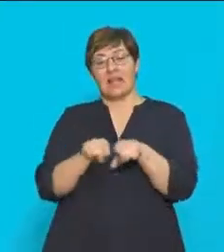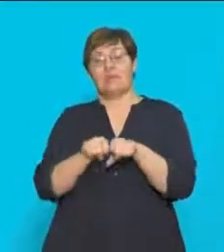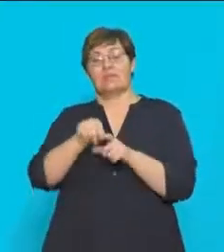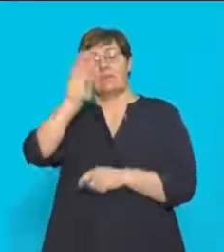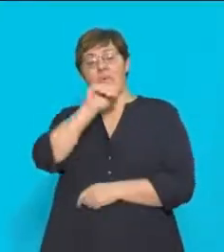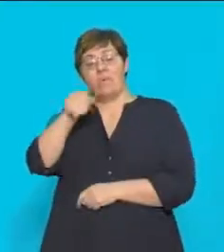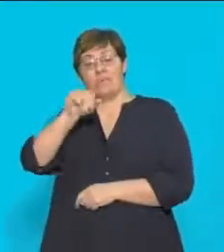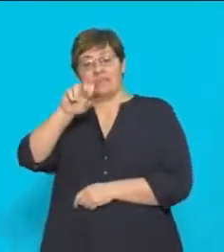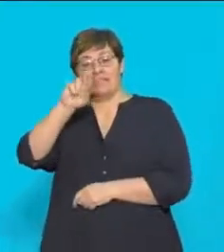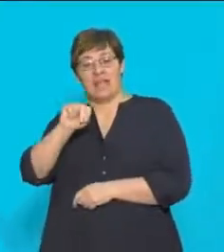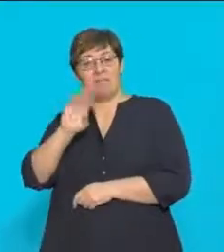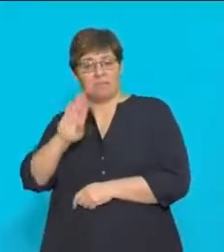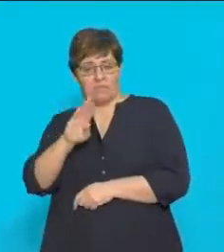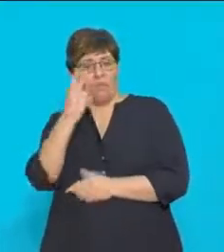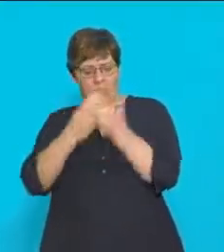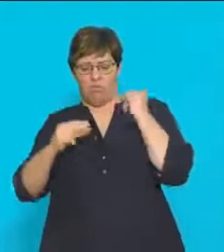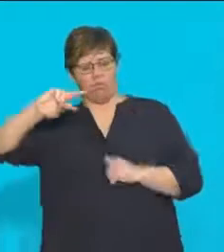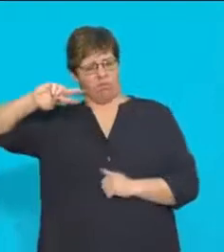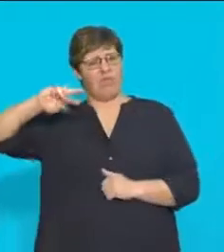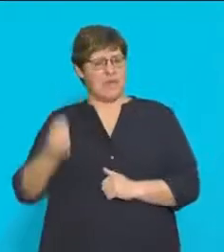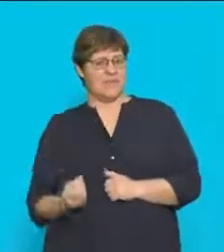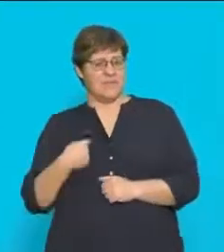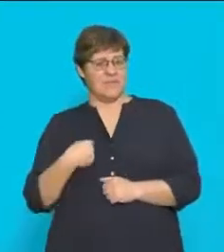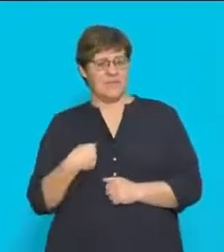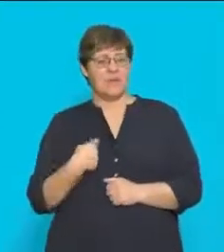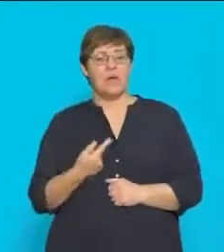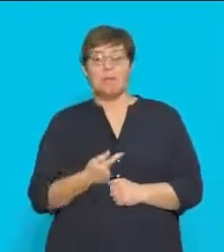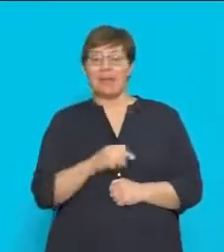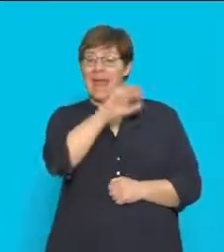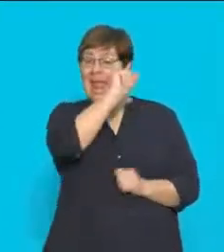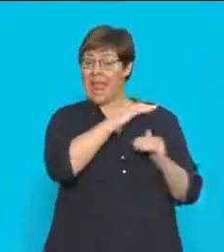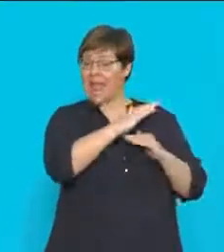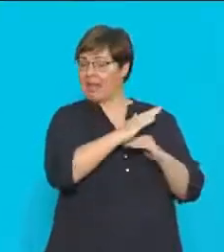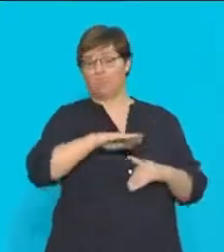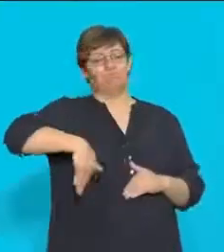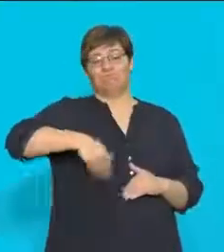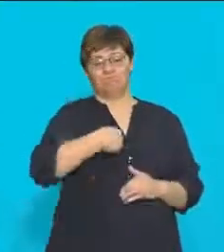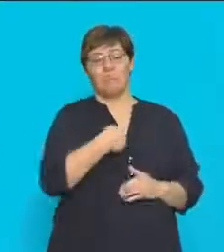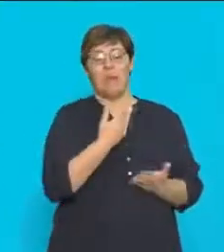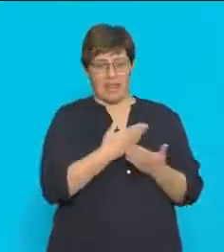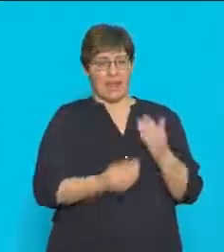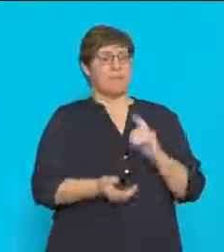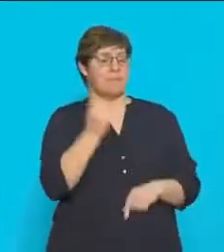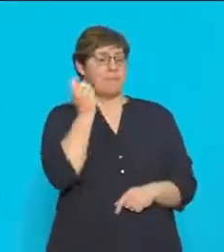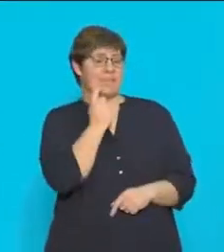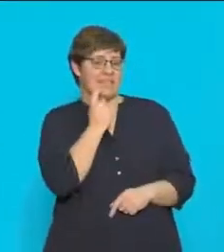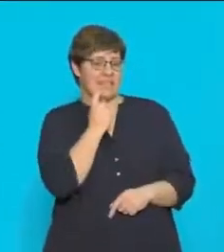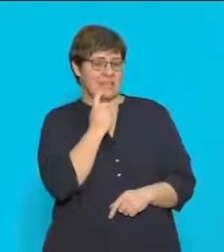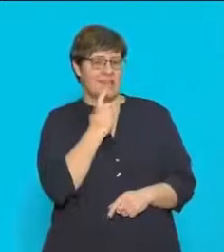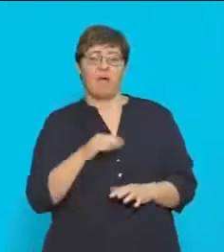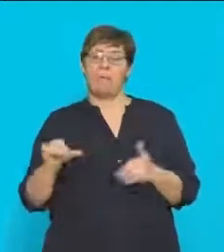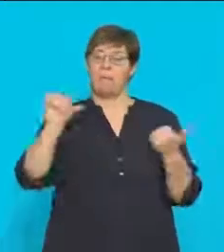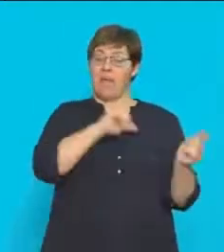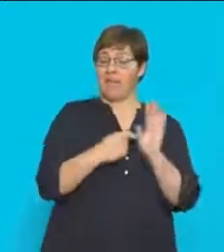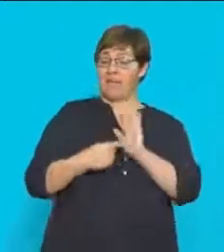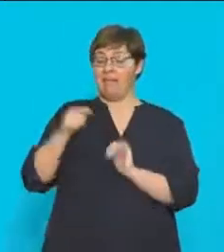have. We don't have angle A yet, but we can find it. If we go back to our diagram and remind